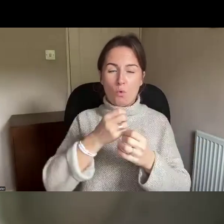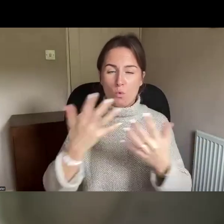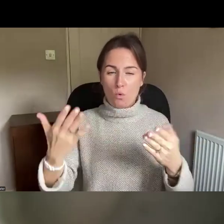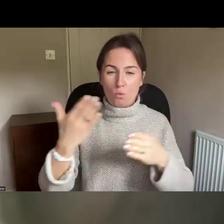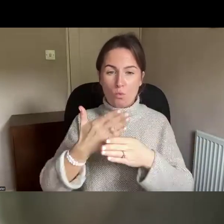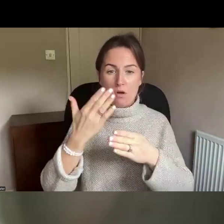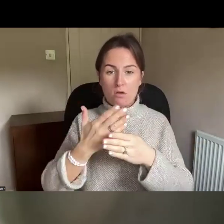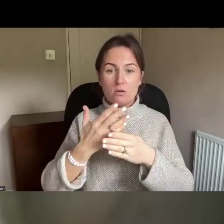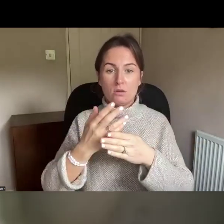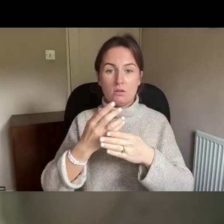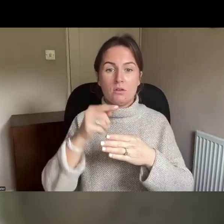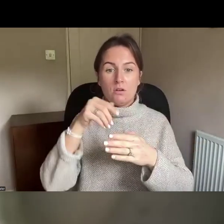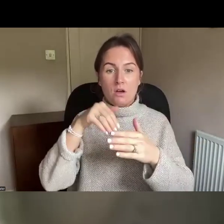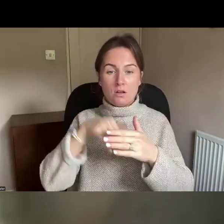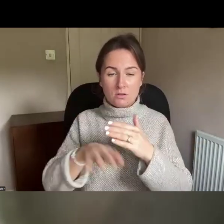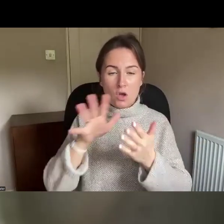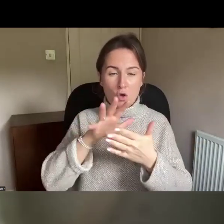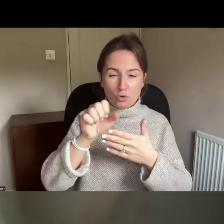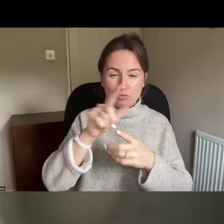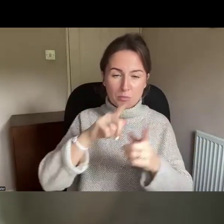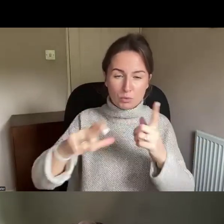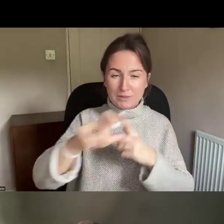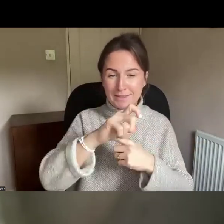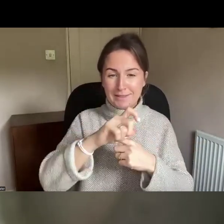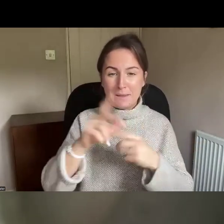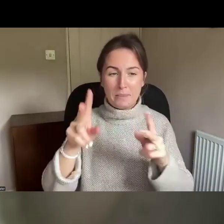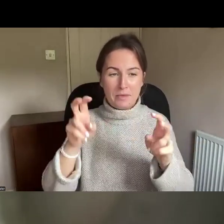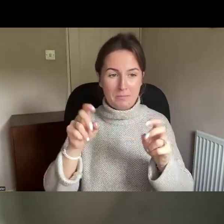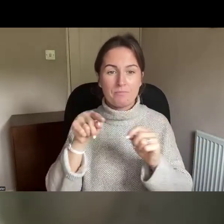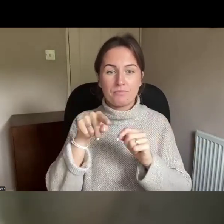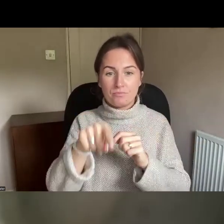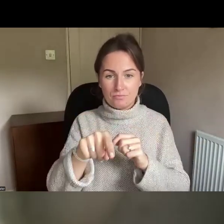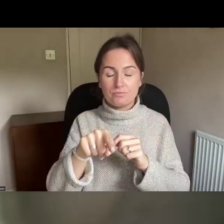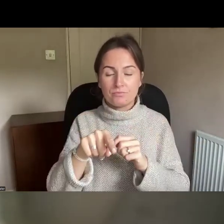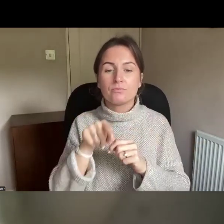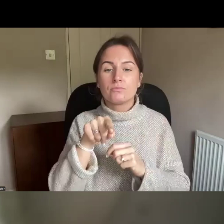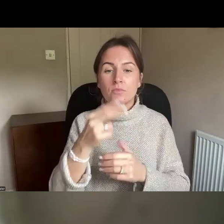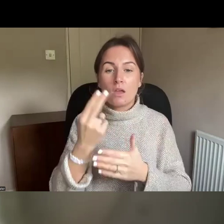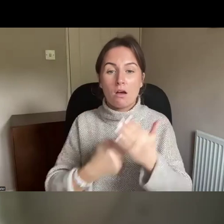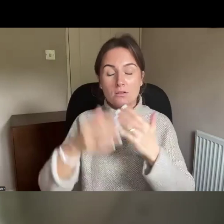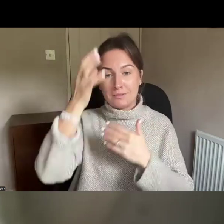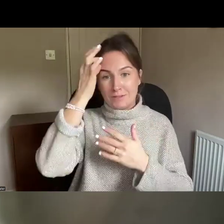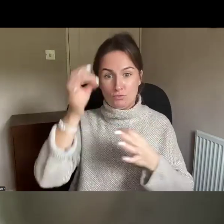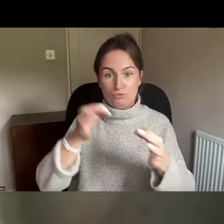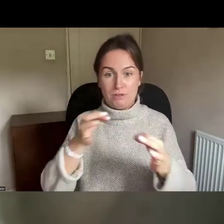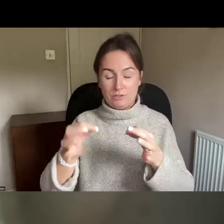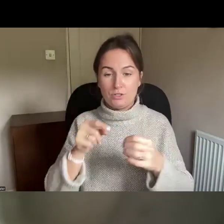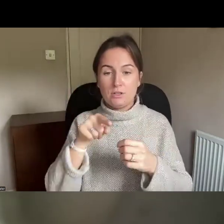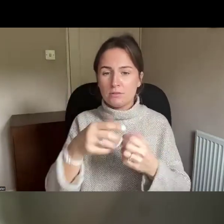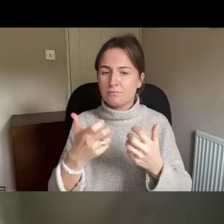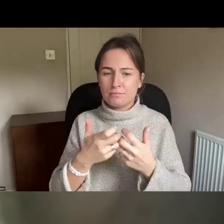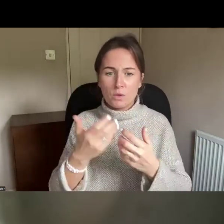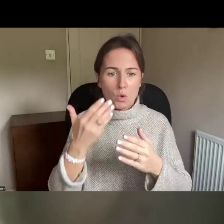our cultural communities theme. So which is in Let's Create, the Arts Council strategy around how we work